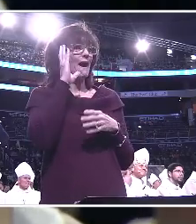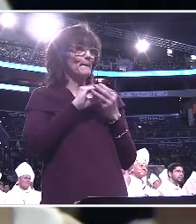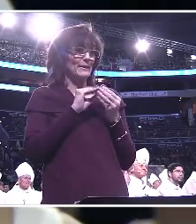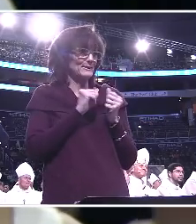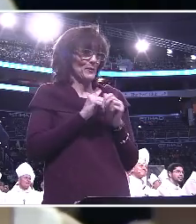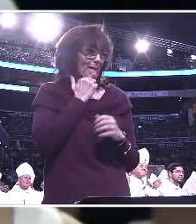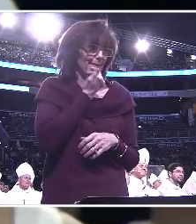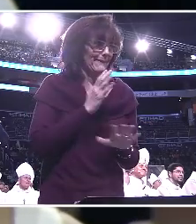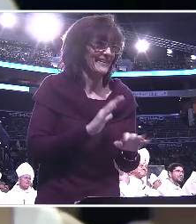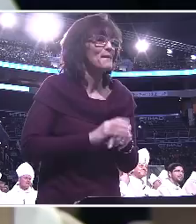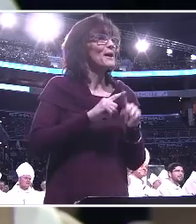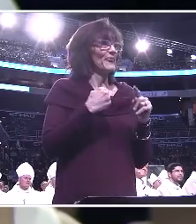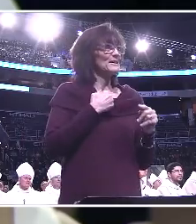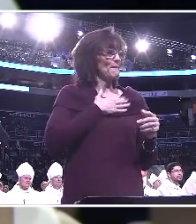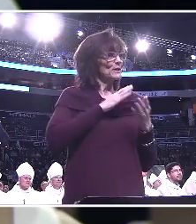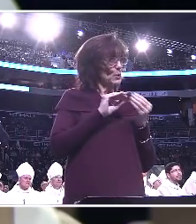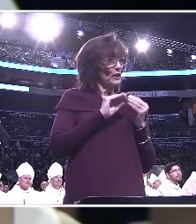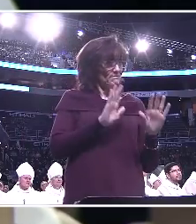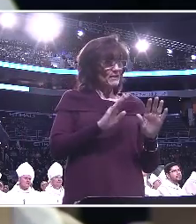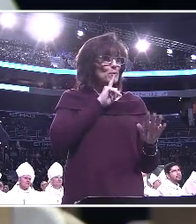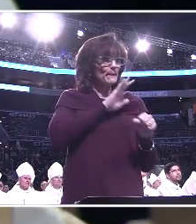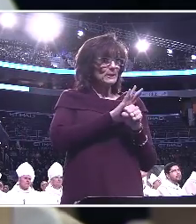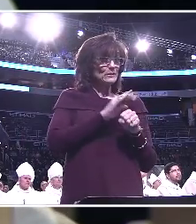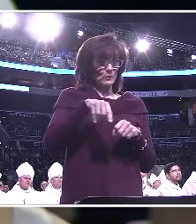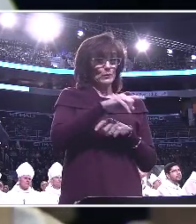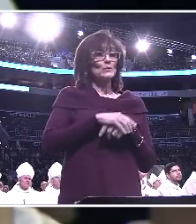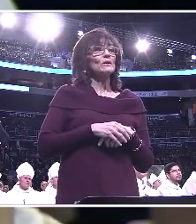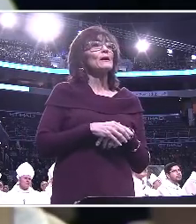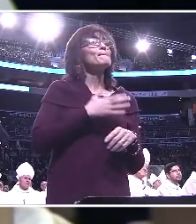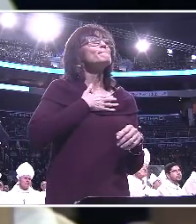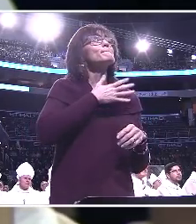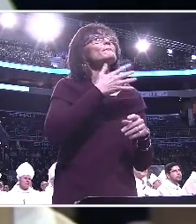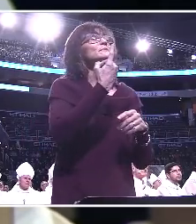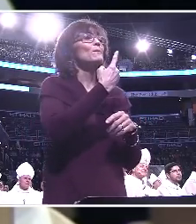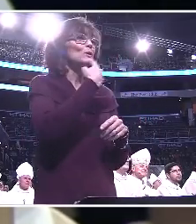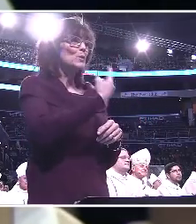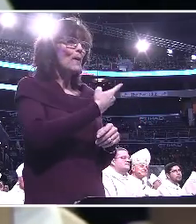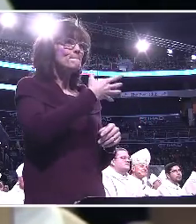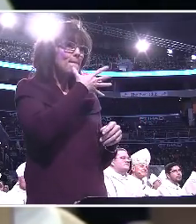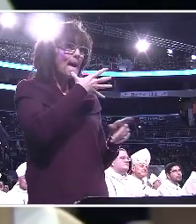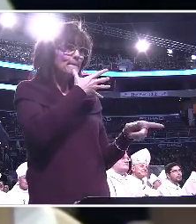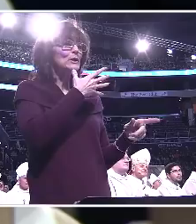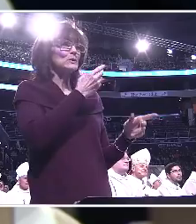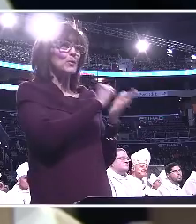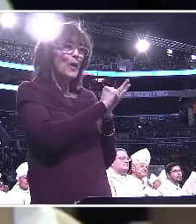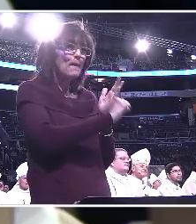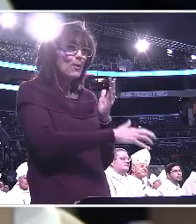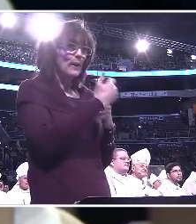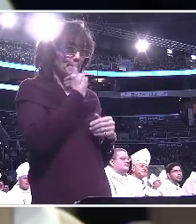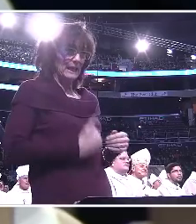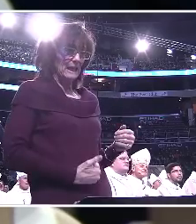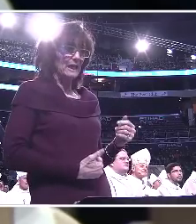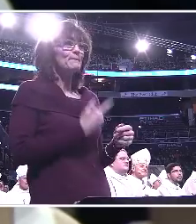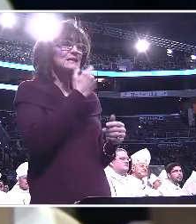But I promise you, this is my story. This is my story. My mother was told to abort me because I would be born with birth defects